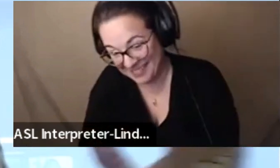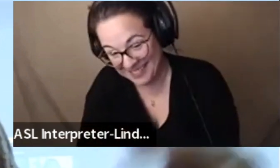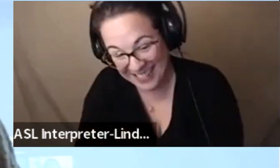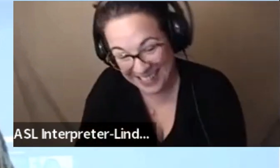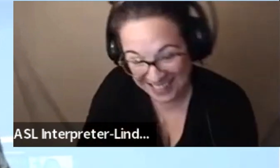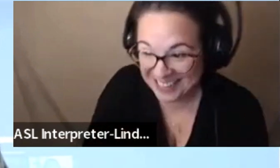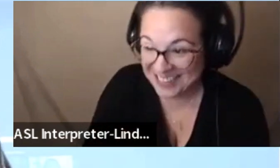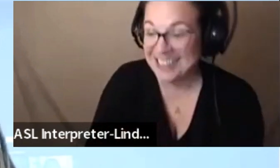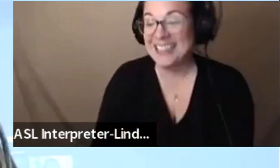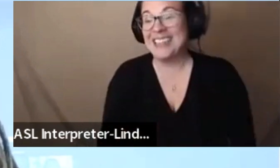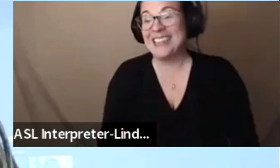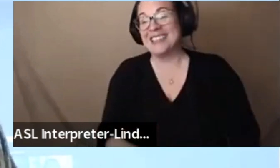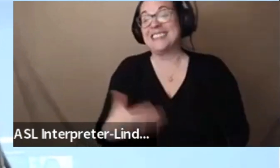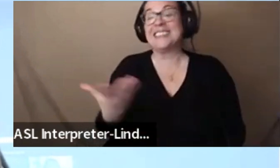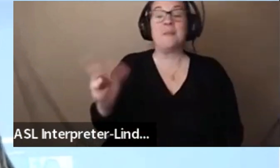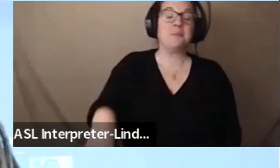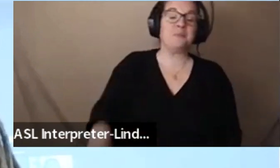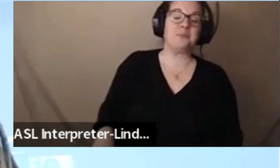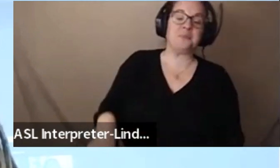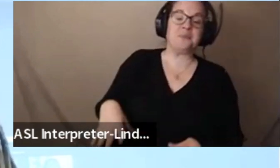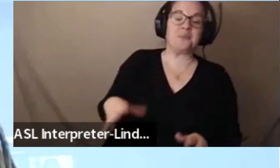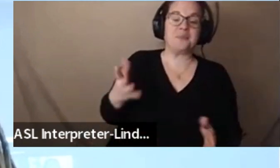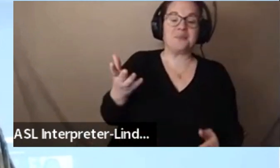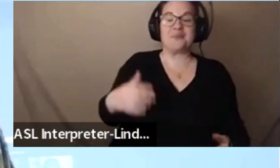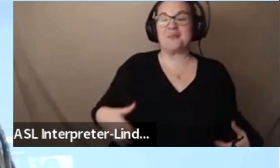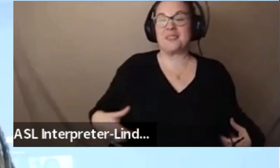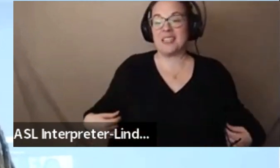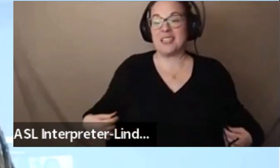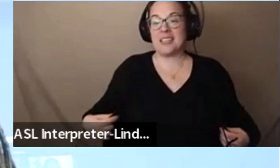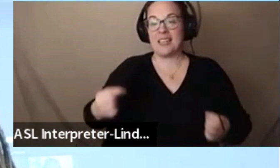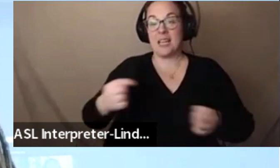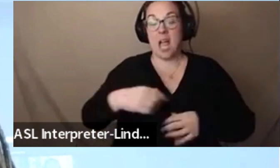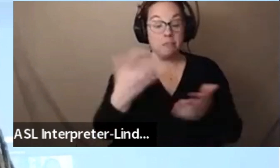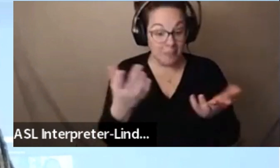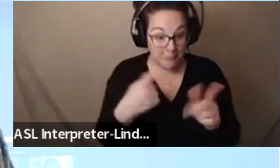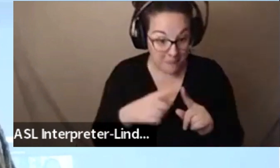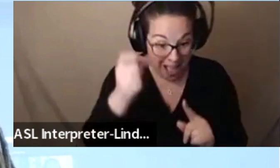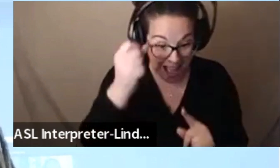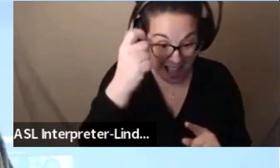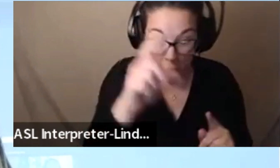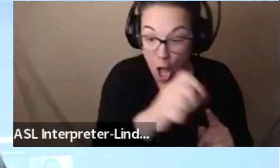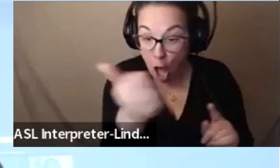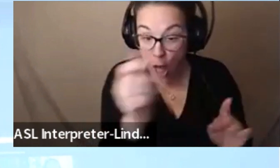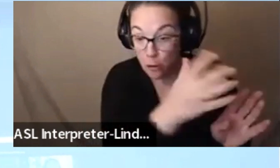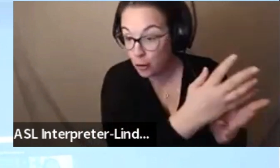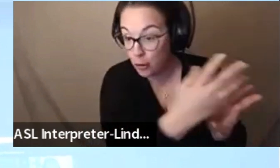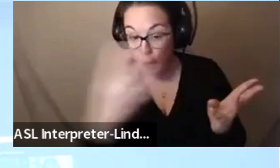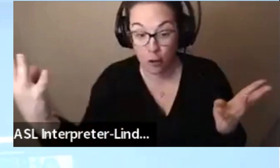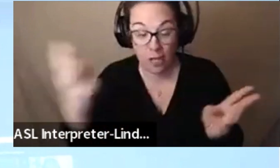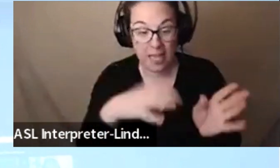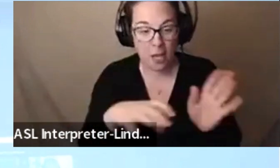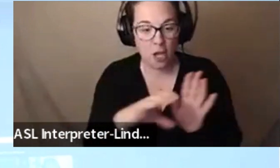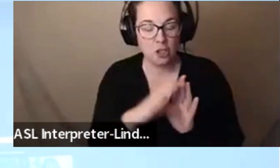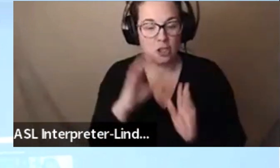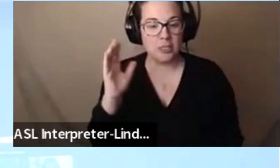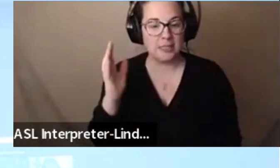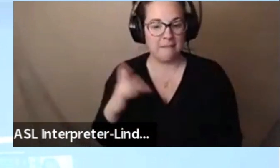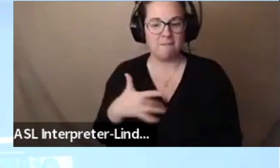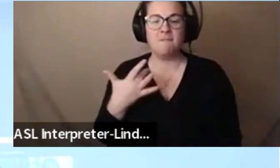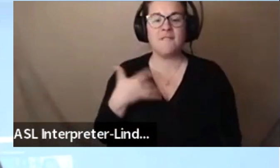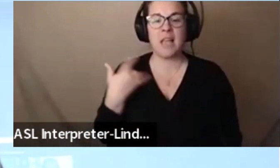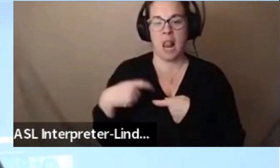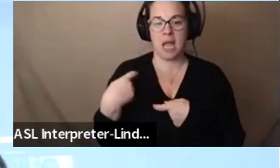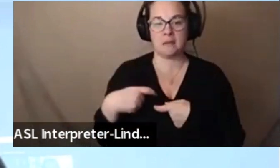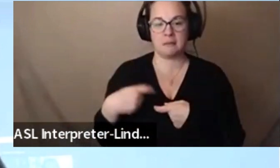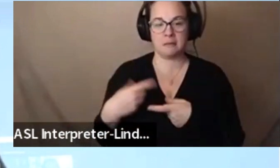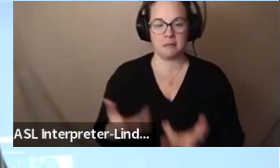it was making those decisions that they were going to, in that, a lot of the characters, not all, but a lot of them